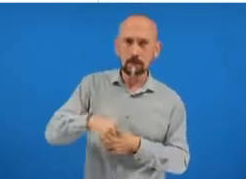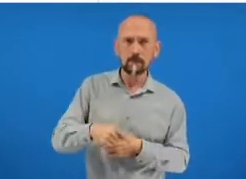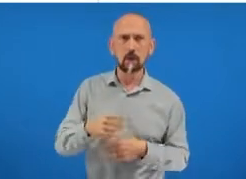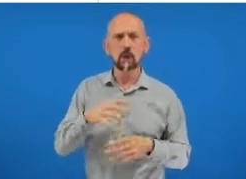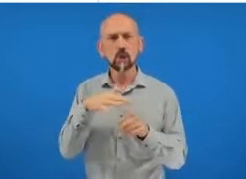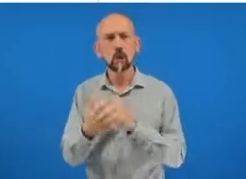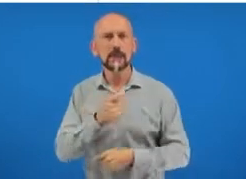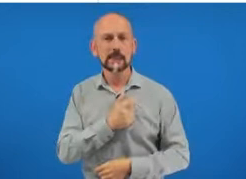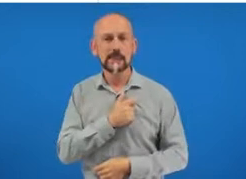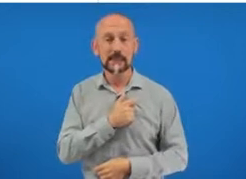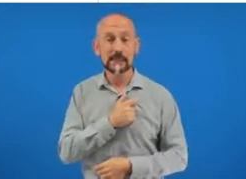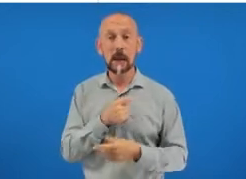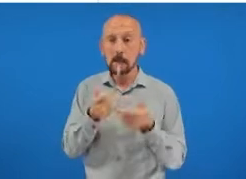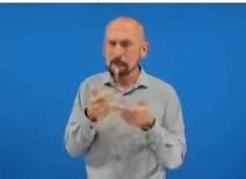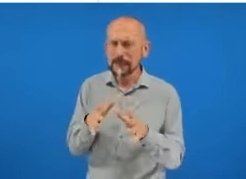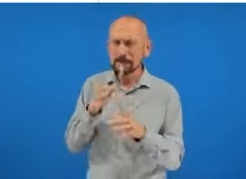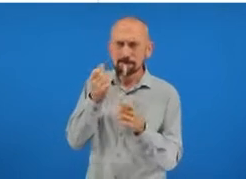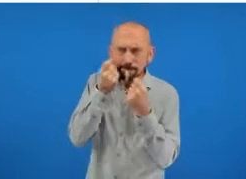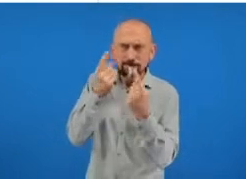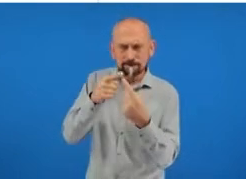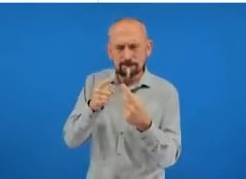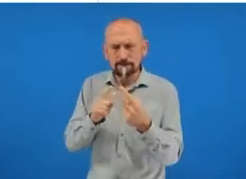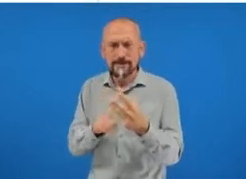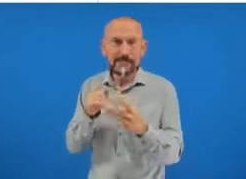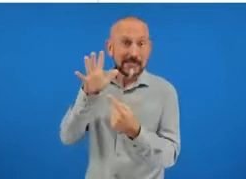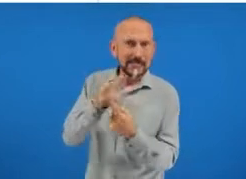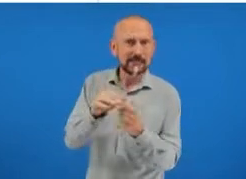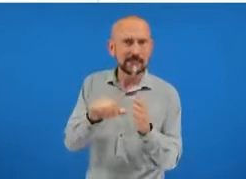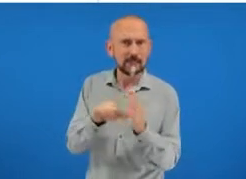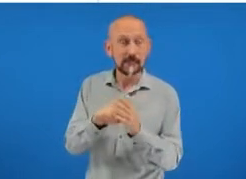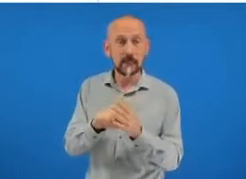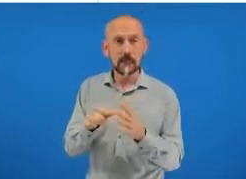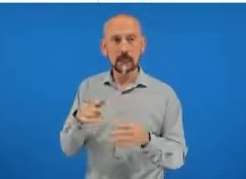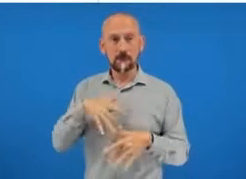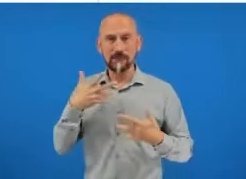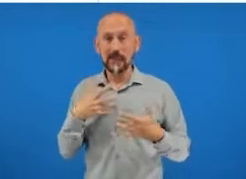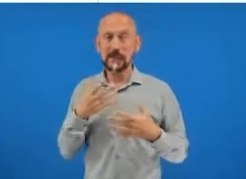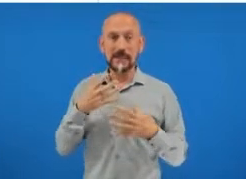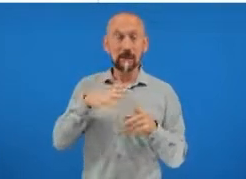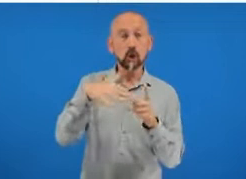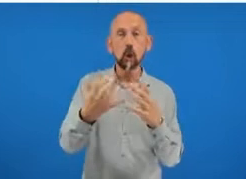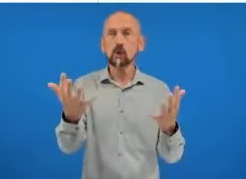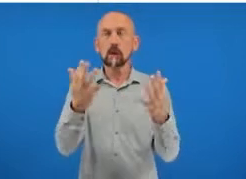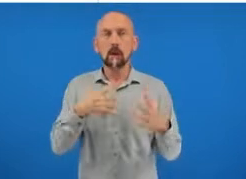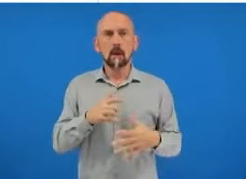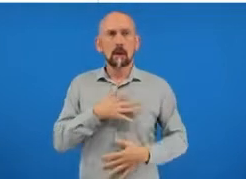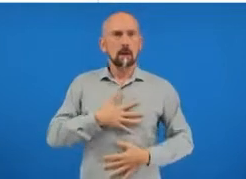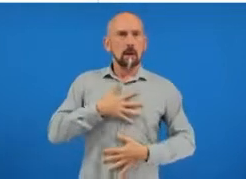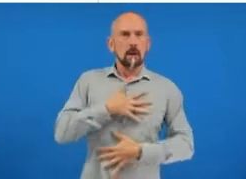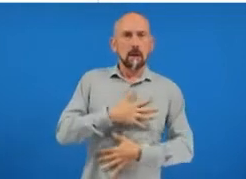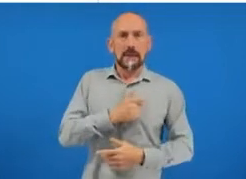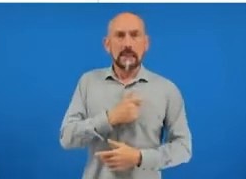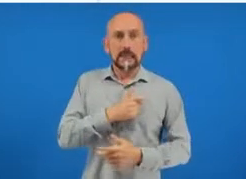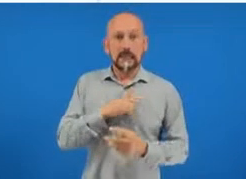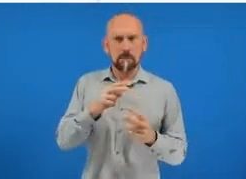already identified. That she would look anxious in social situations, look sweaty, come across as boring, weird, stupid, that people would